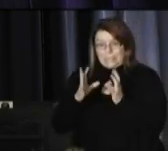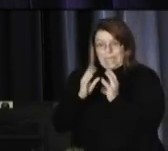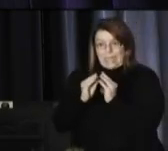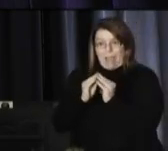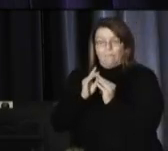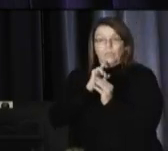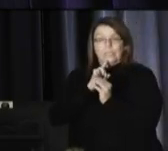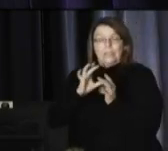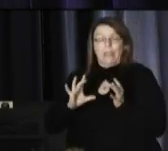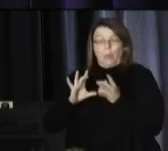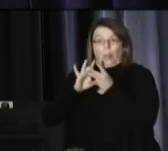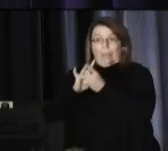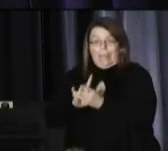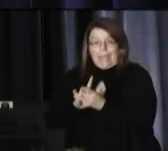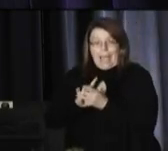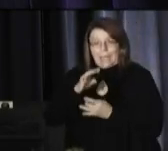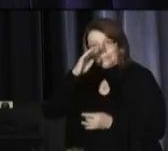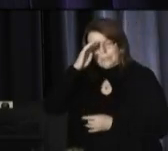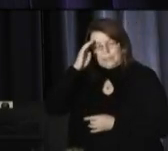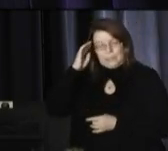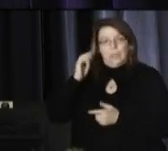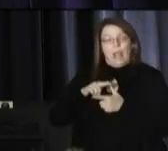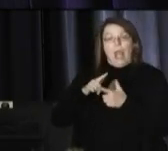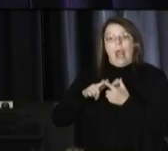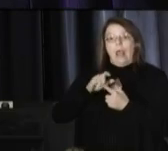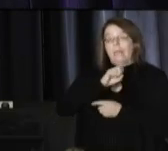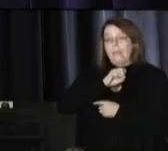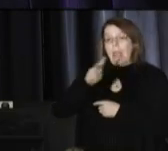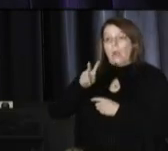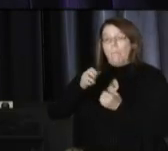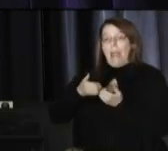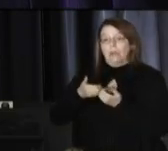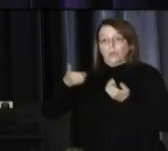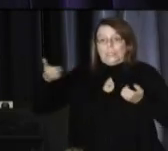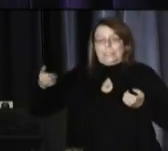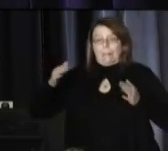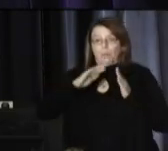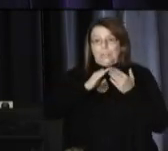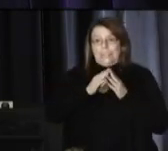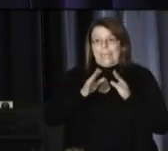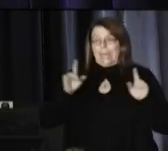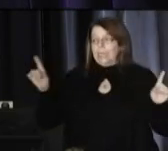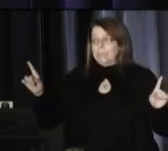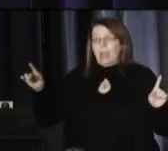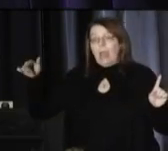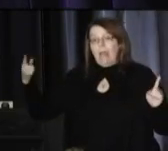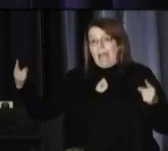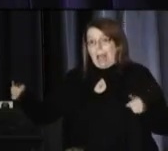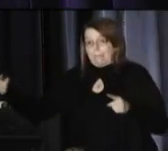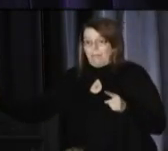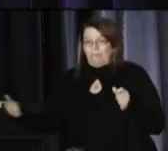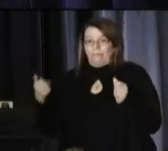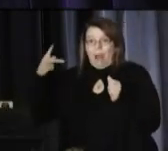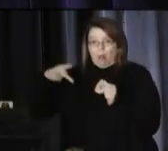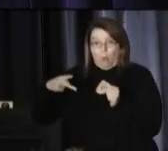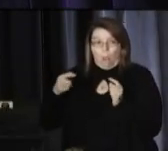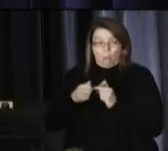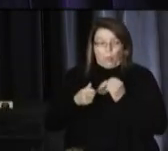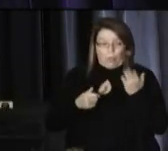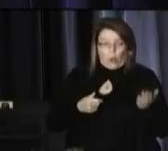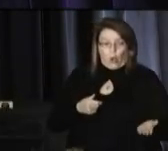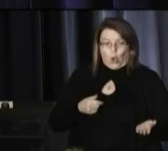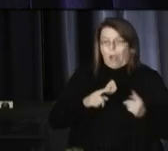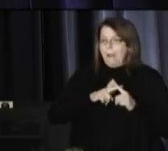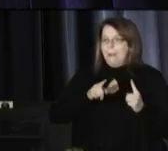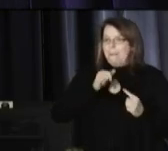connect. And then they go back to their separate cities, and he follows up with her, but she